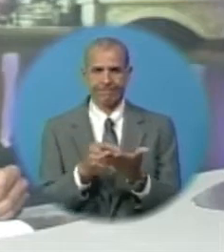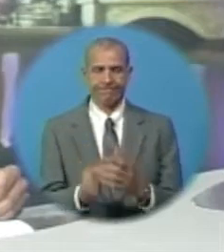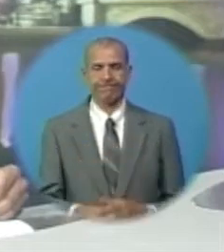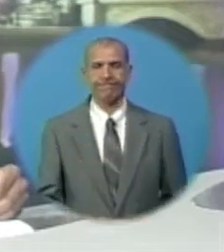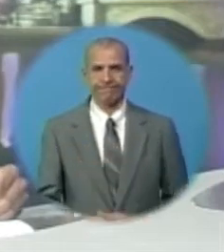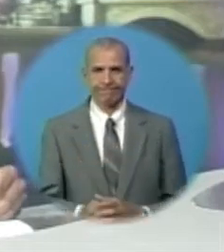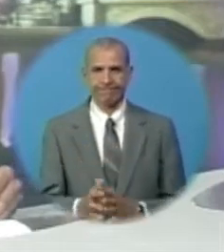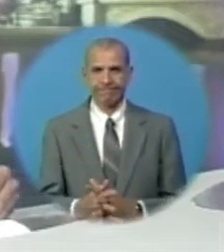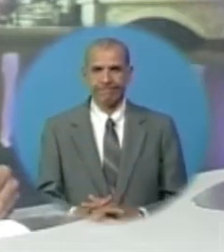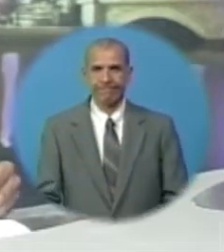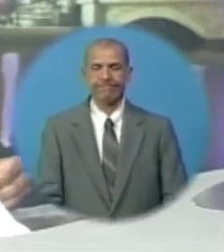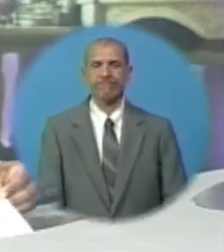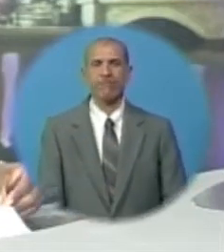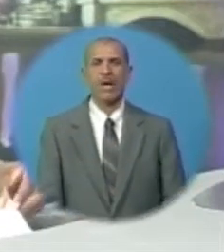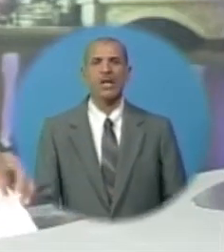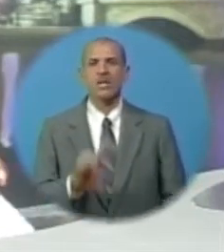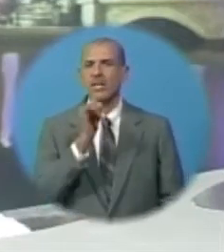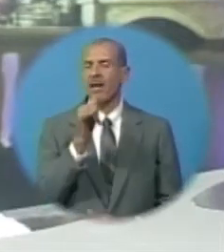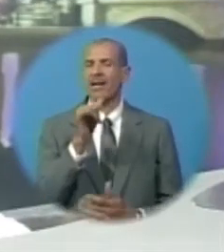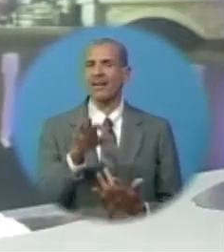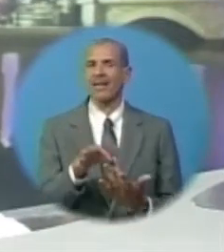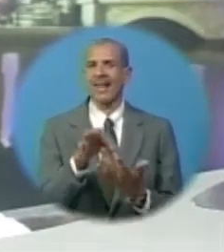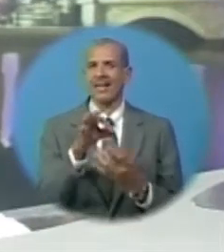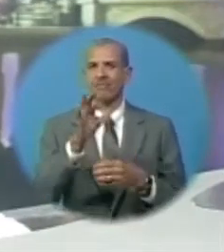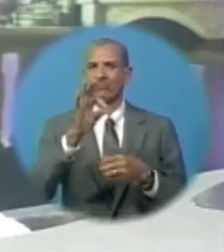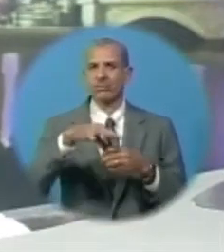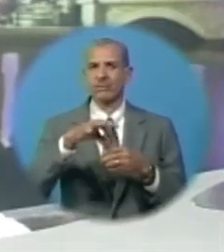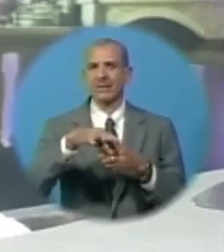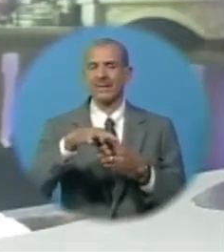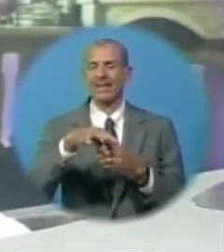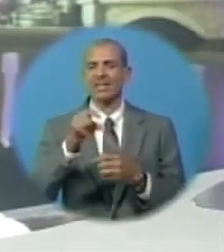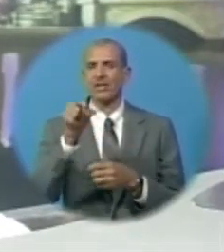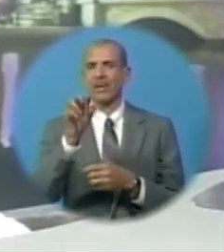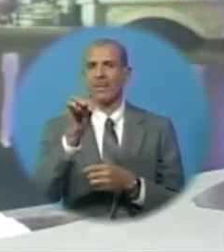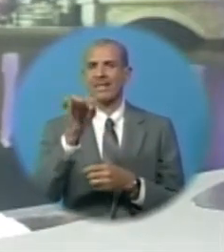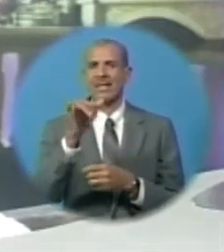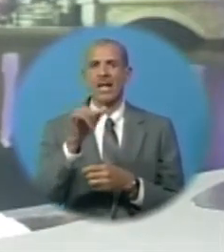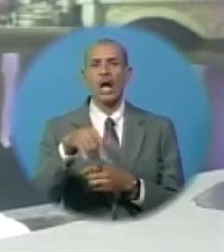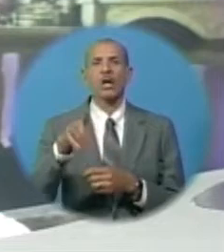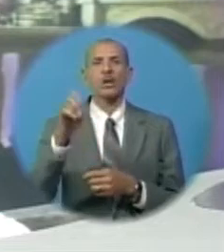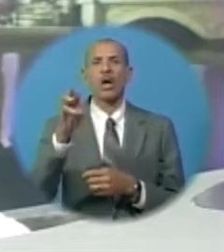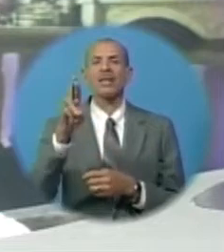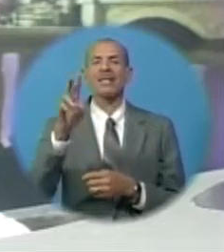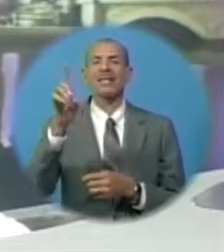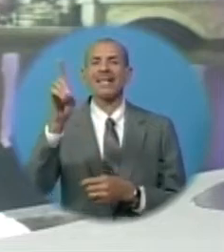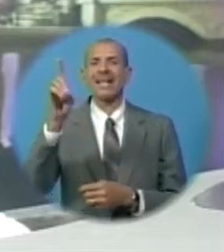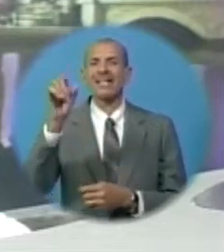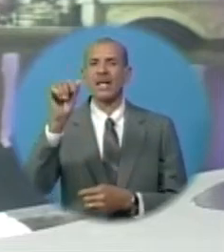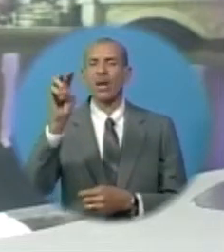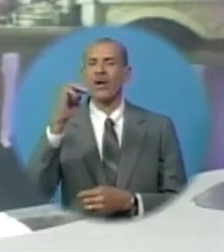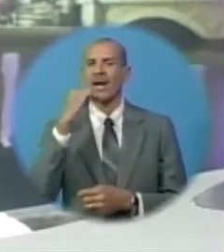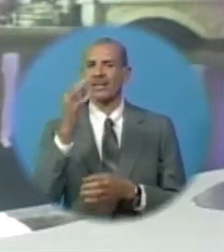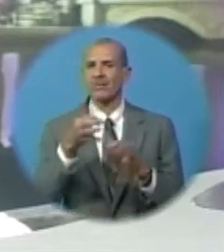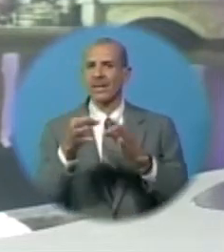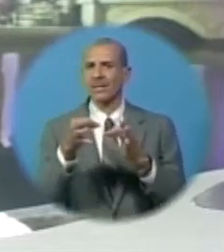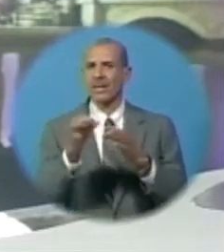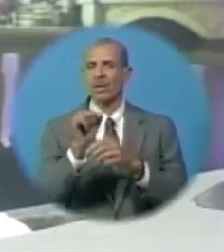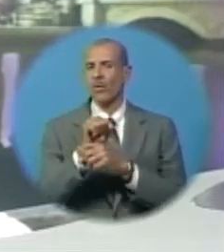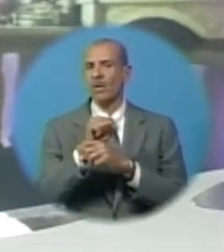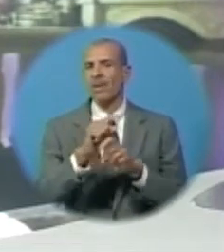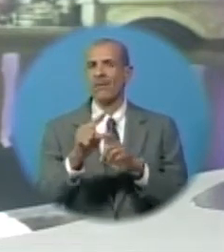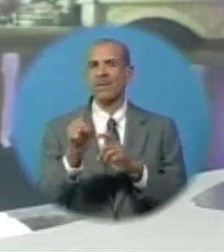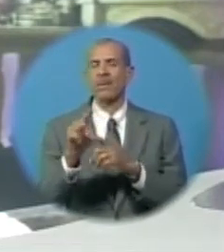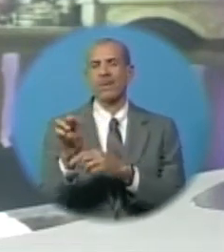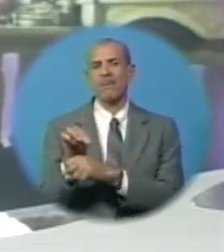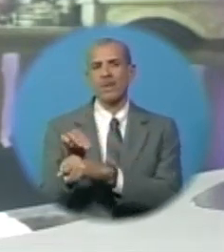It's no election gimmick. That's how former Social Care Minister Dr. Dennis Lowe is describing the work being undertaken by